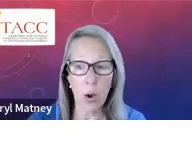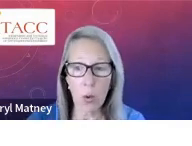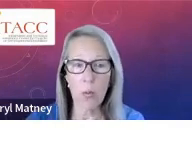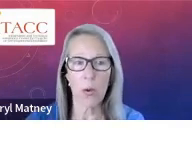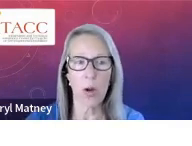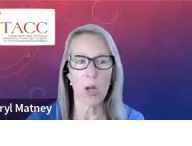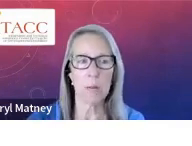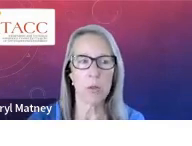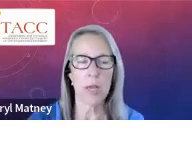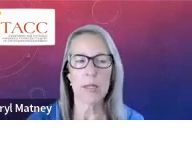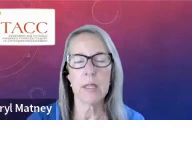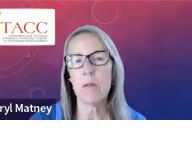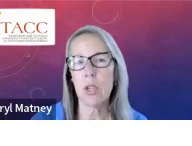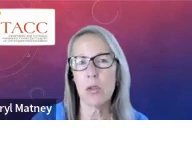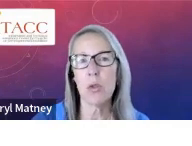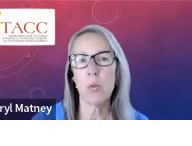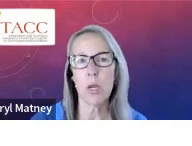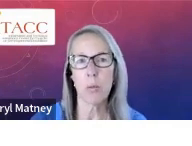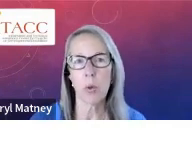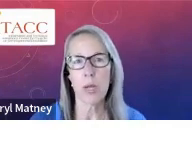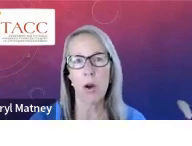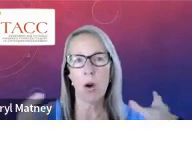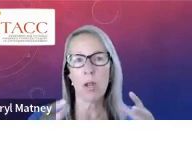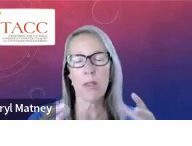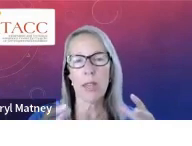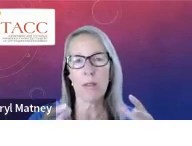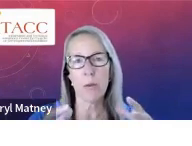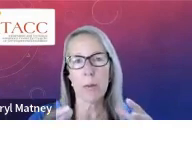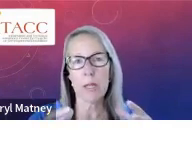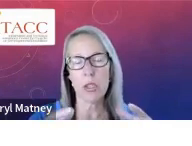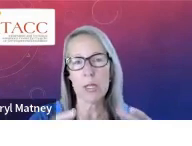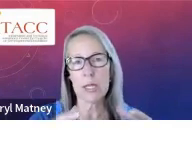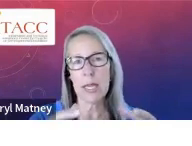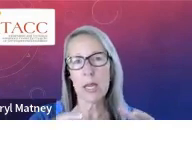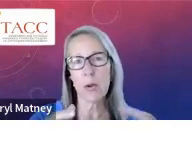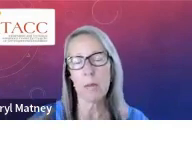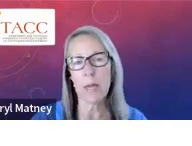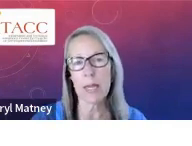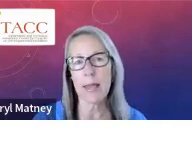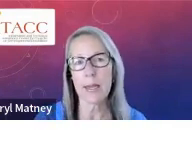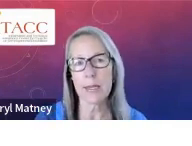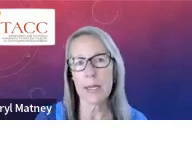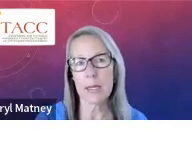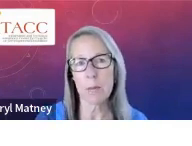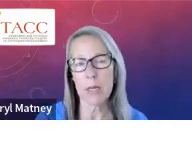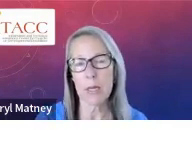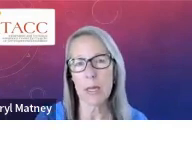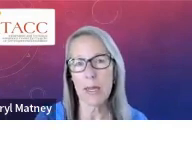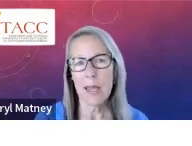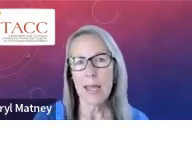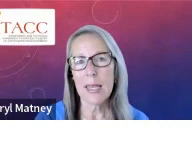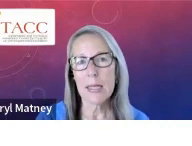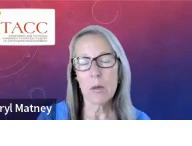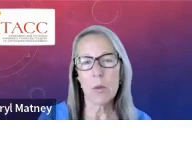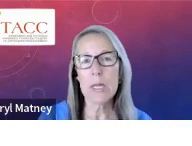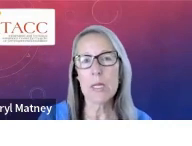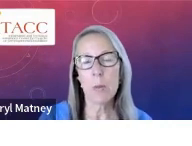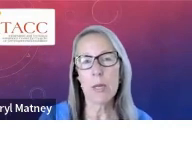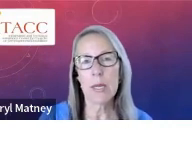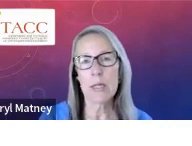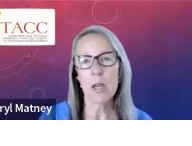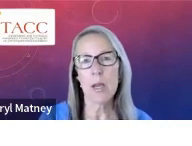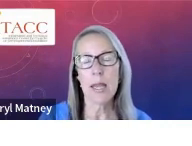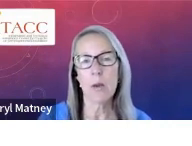the overall objective, you do want to bring all of that information together and make that assessment. I guess it